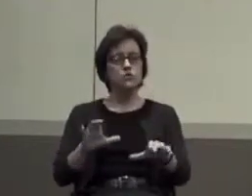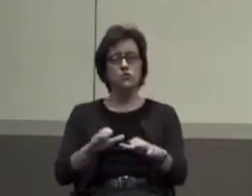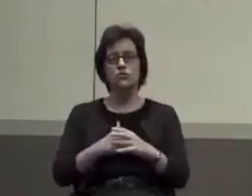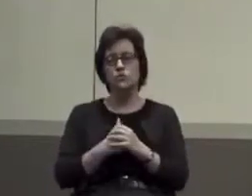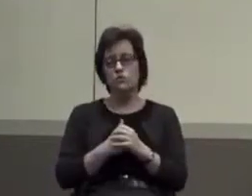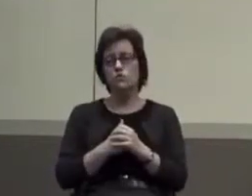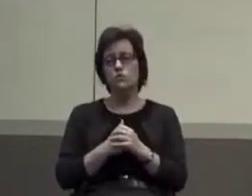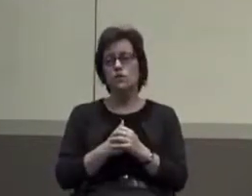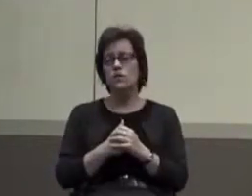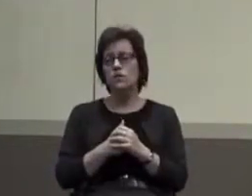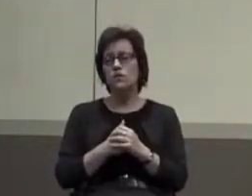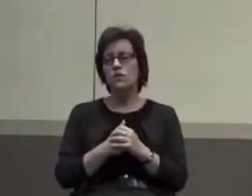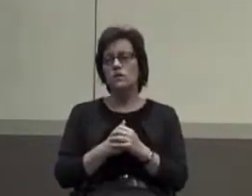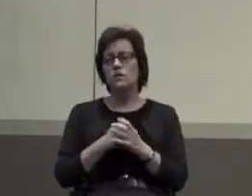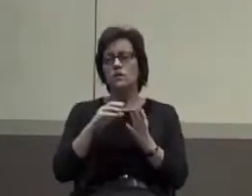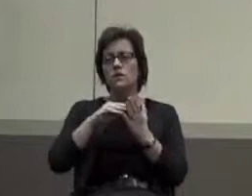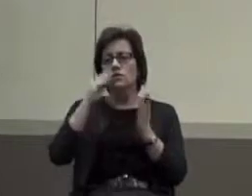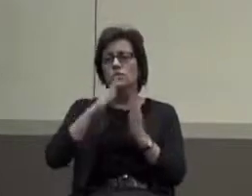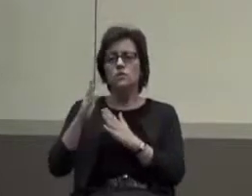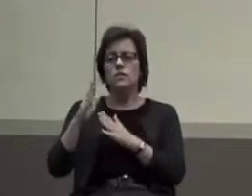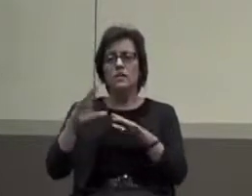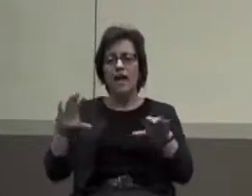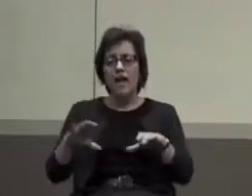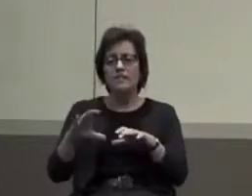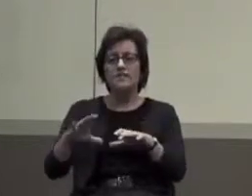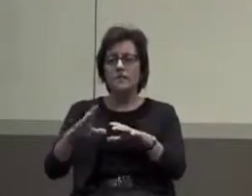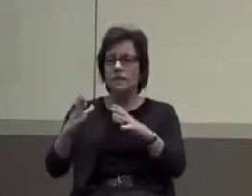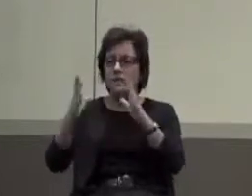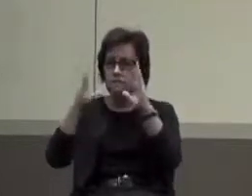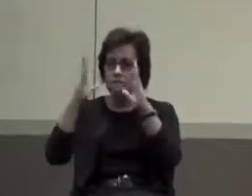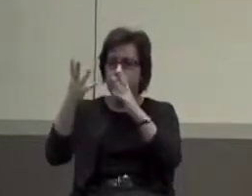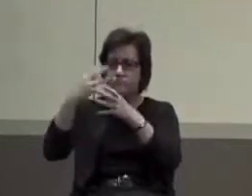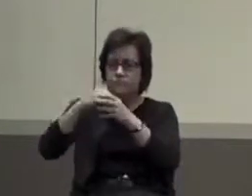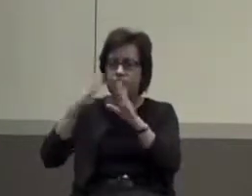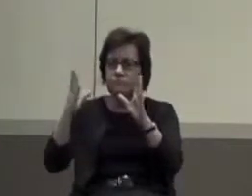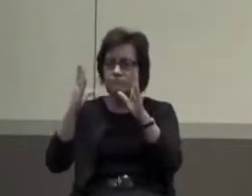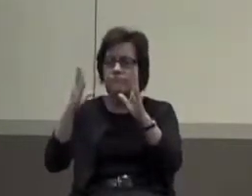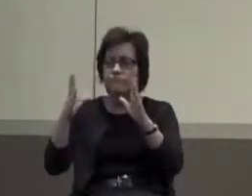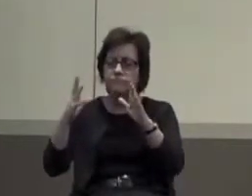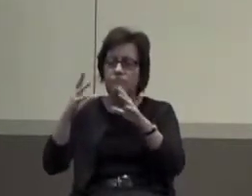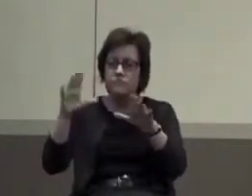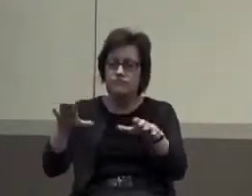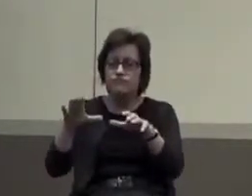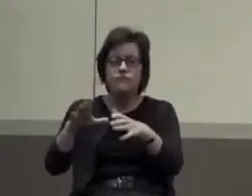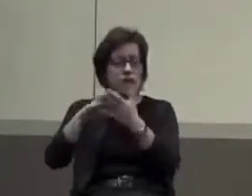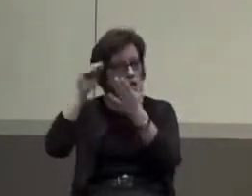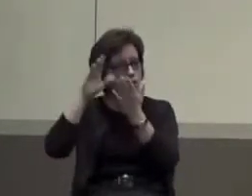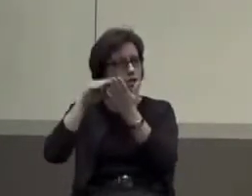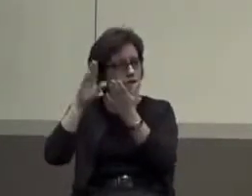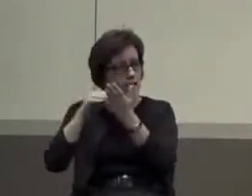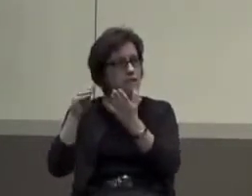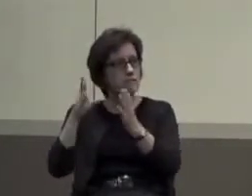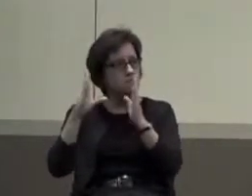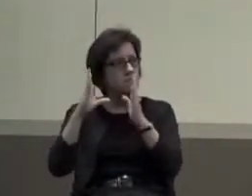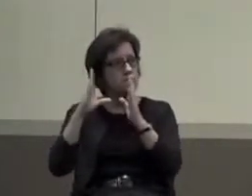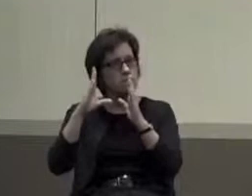Keep students actively engaged in learning. So if they're active and they're involved and they're engaged in what it is that they're